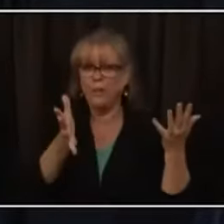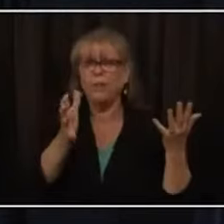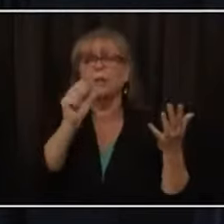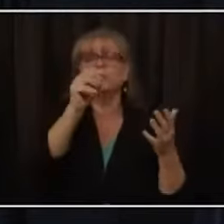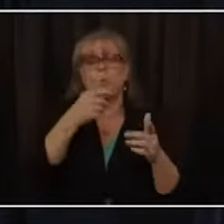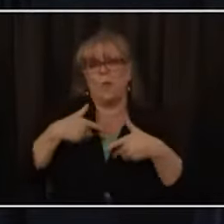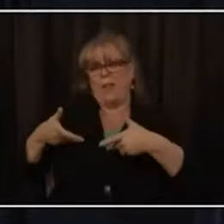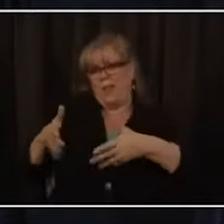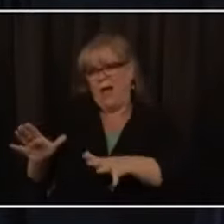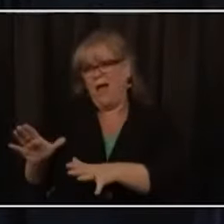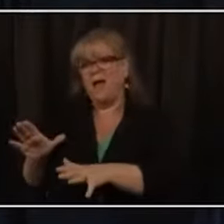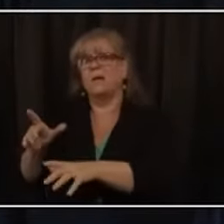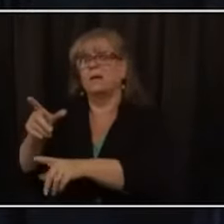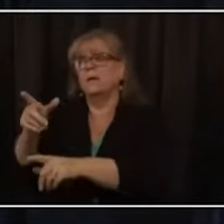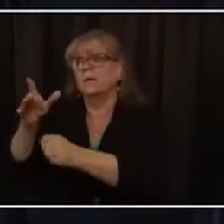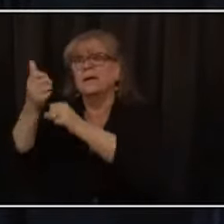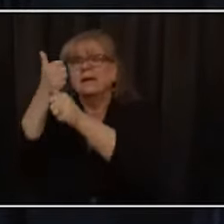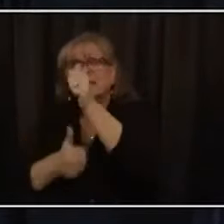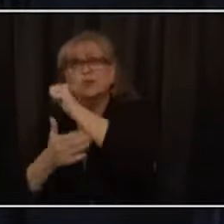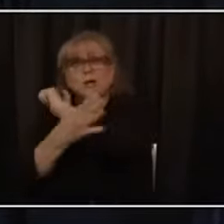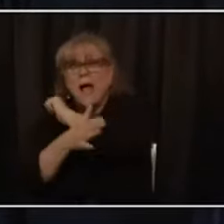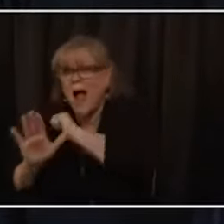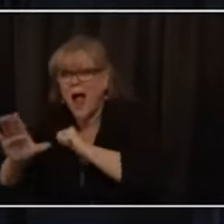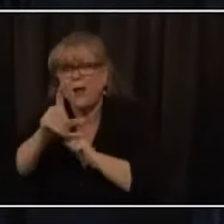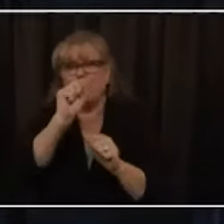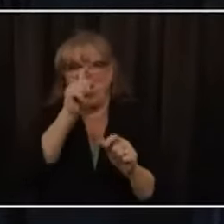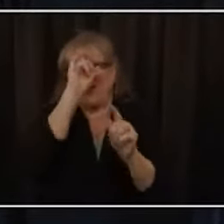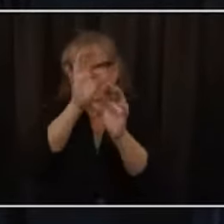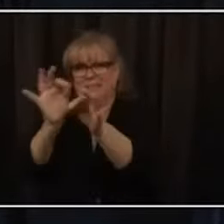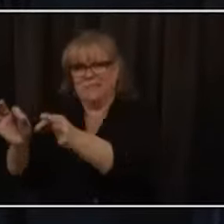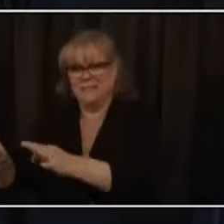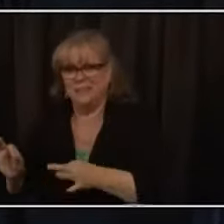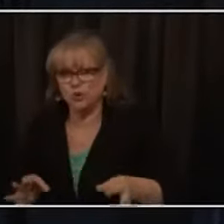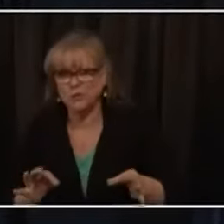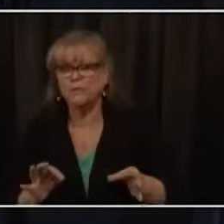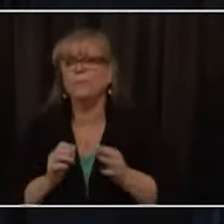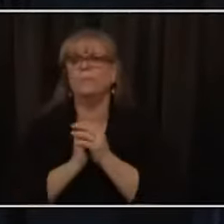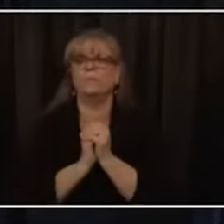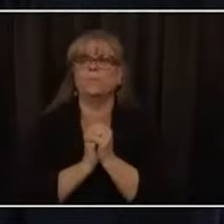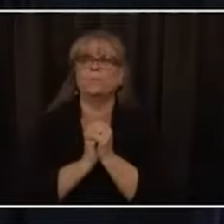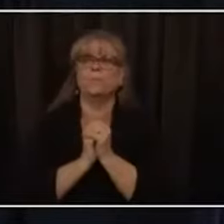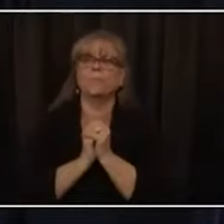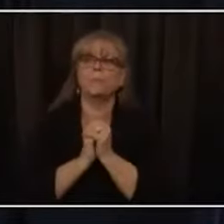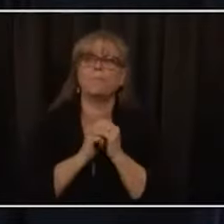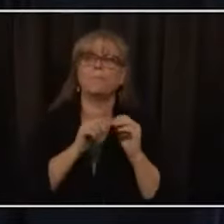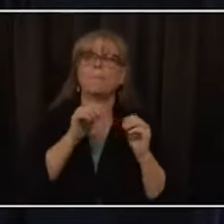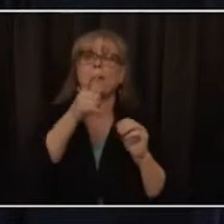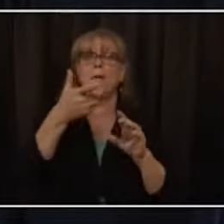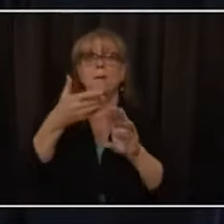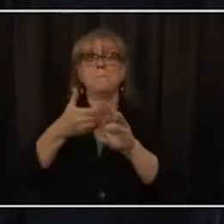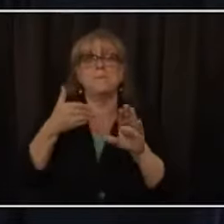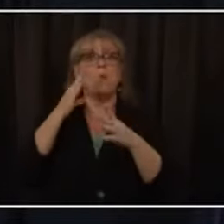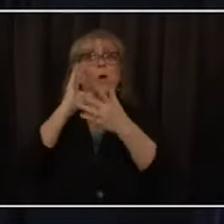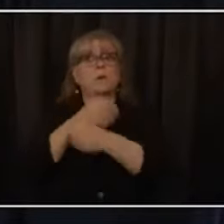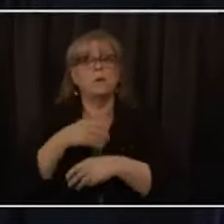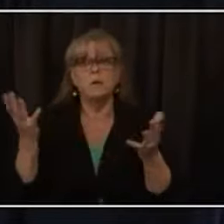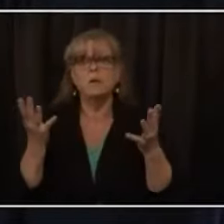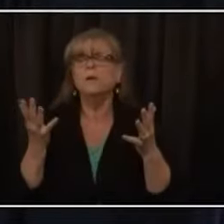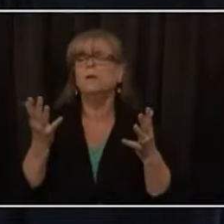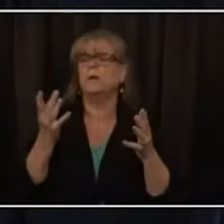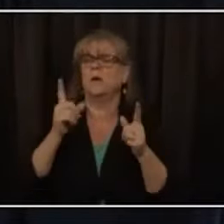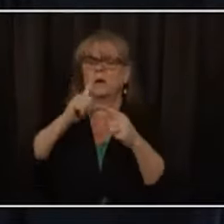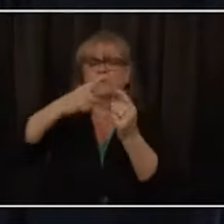people from COVID infection. But I know what's on many of your minds, so before sharing those updates, I want to go to Colorado's